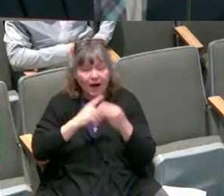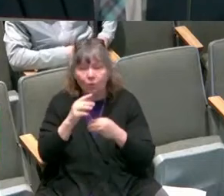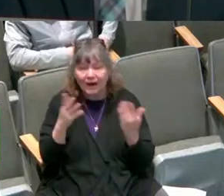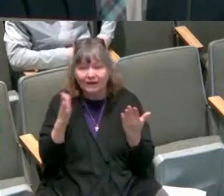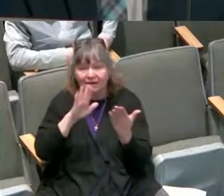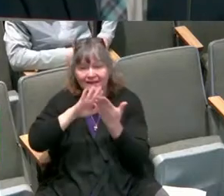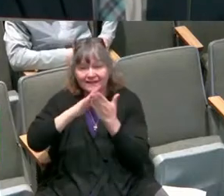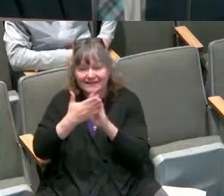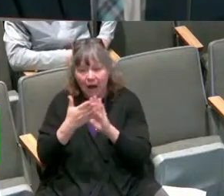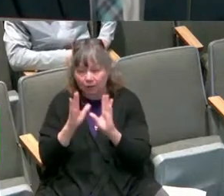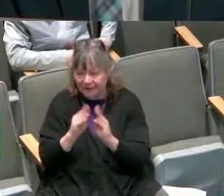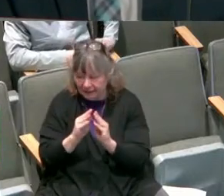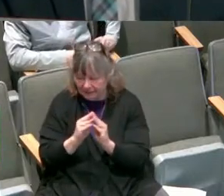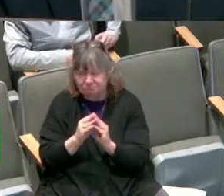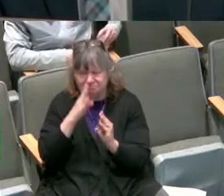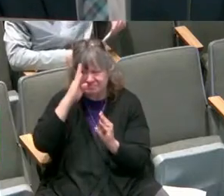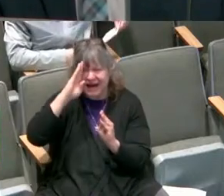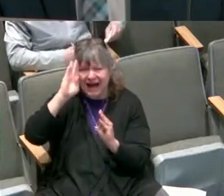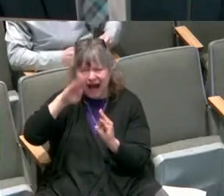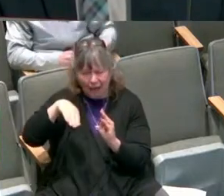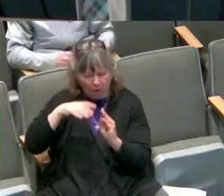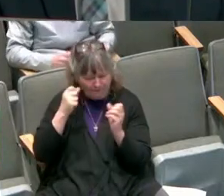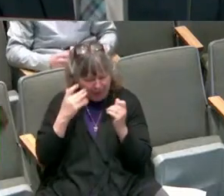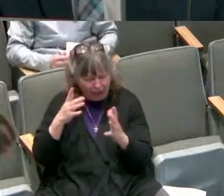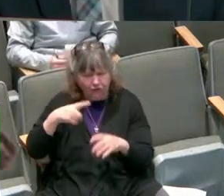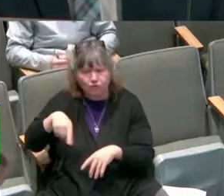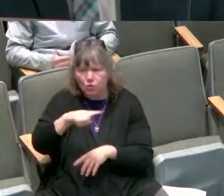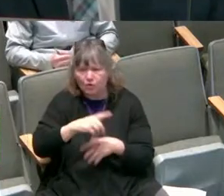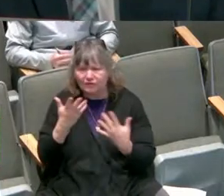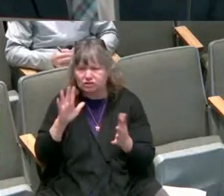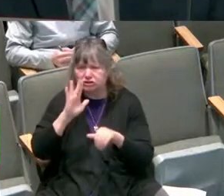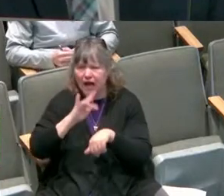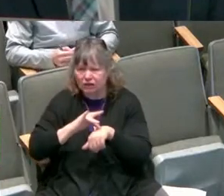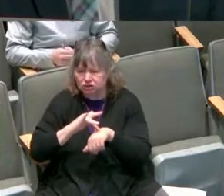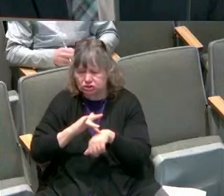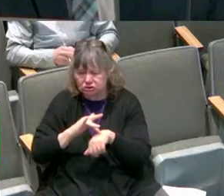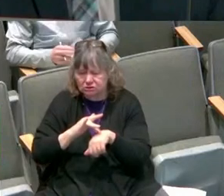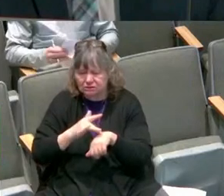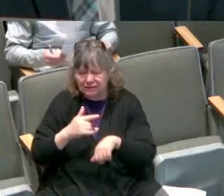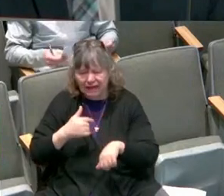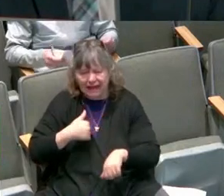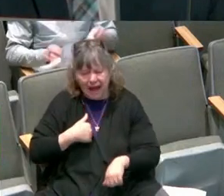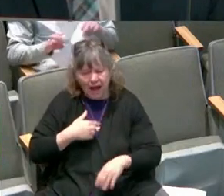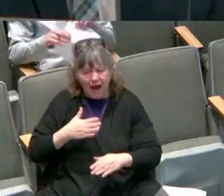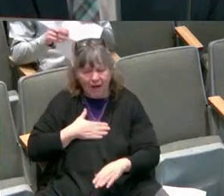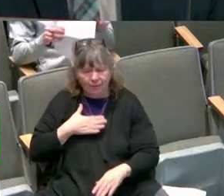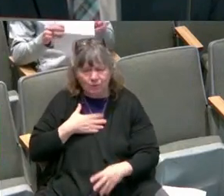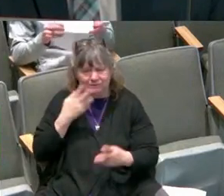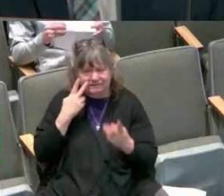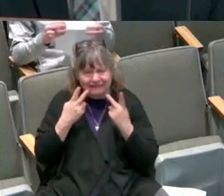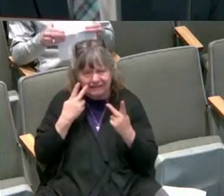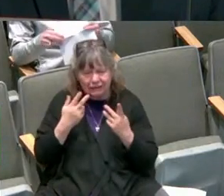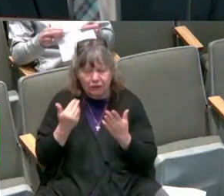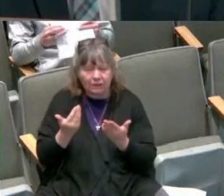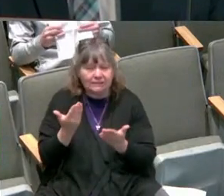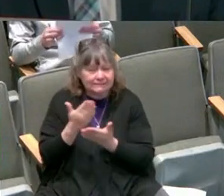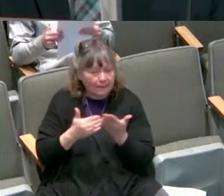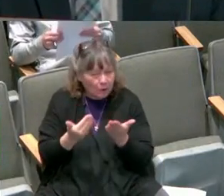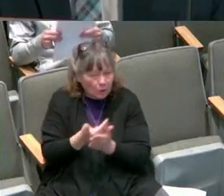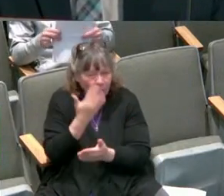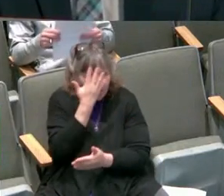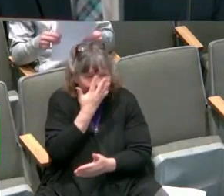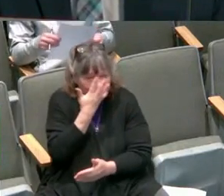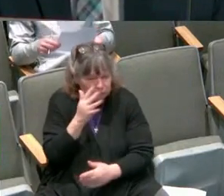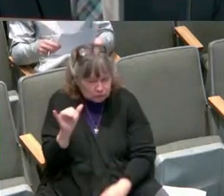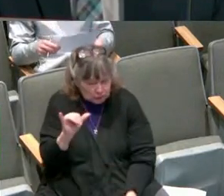town meeting I know many of you have been here and I'm pleased to see some maybe new faces as